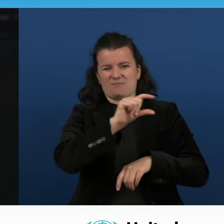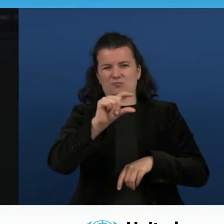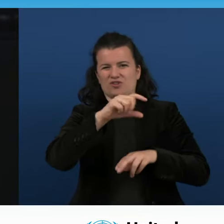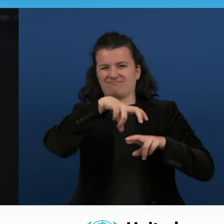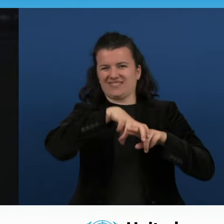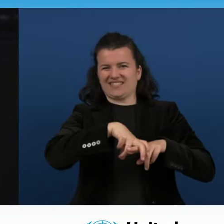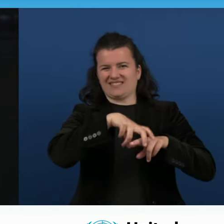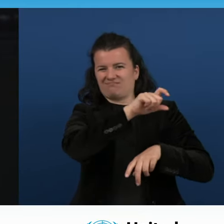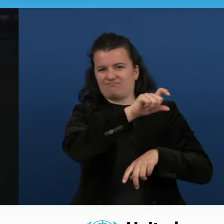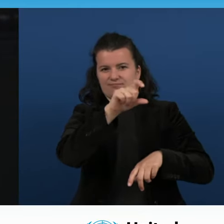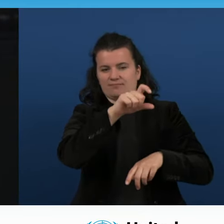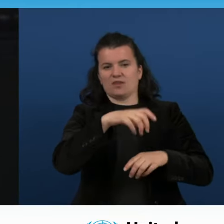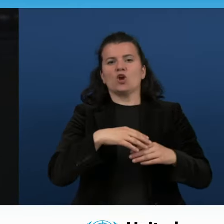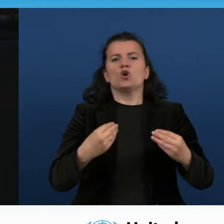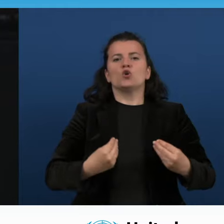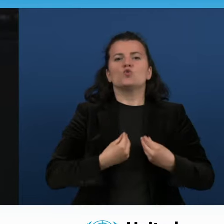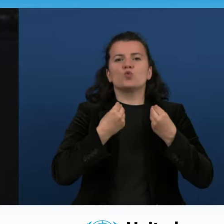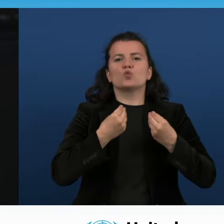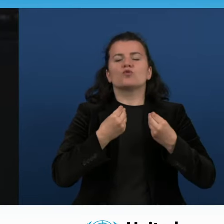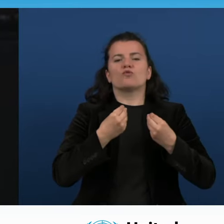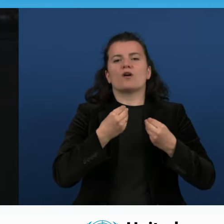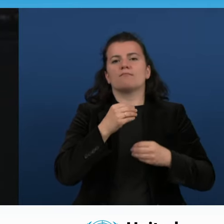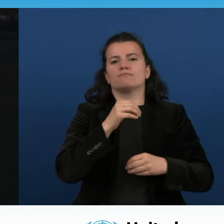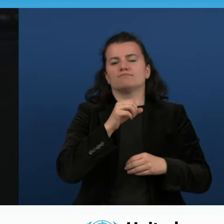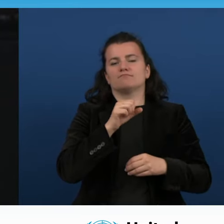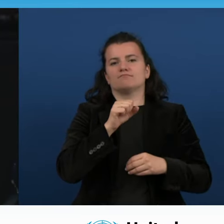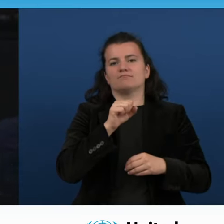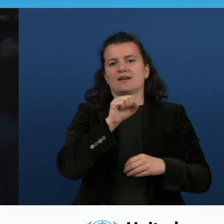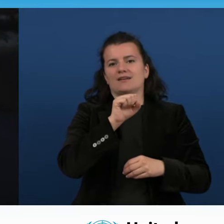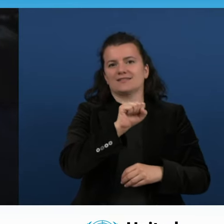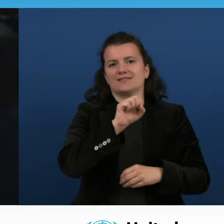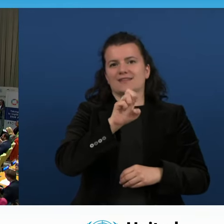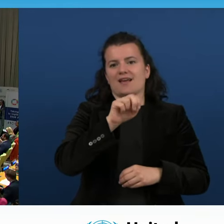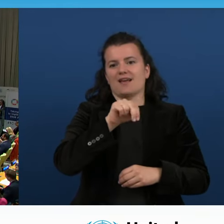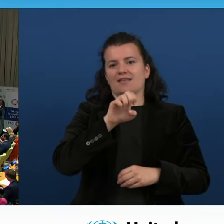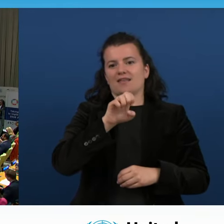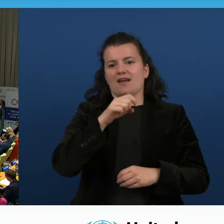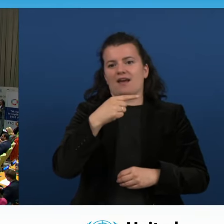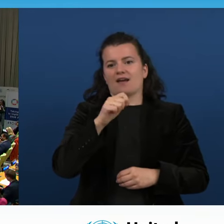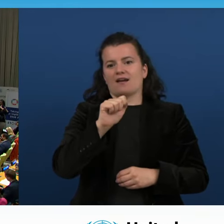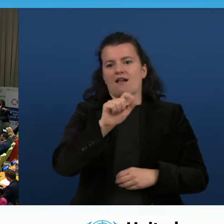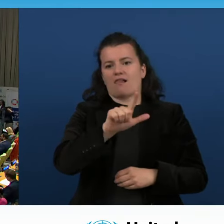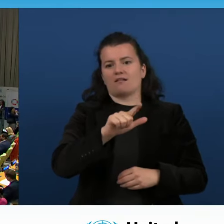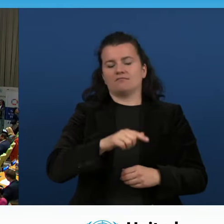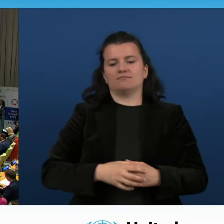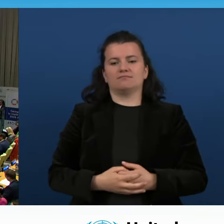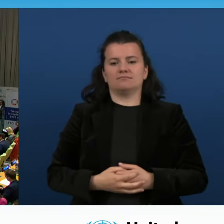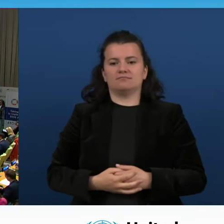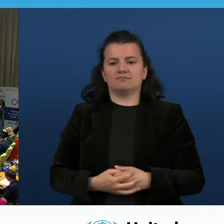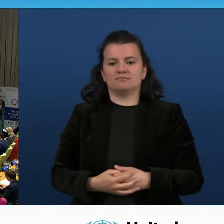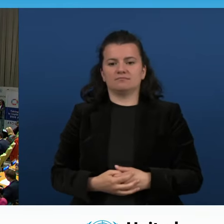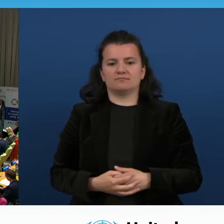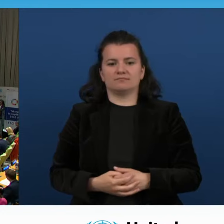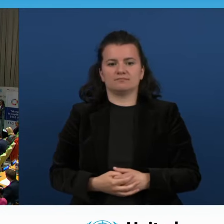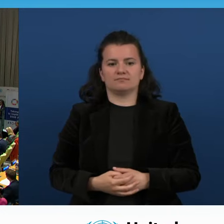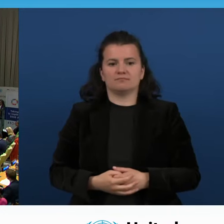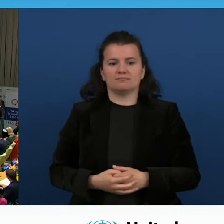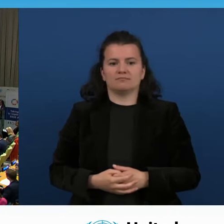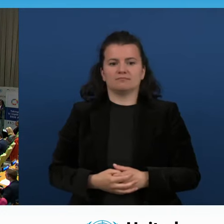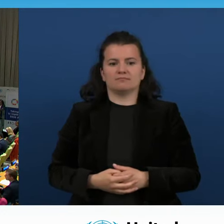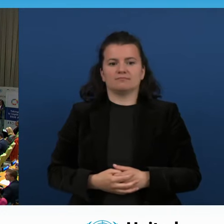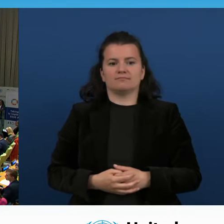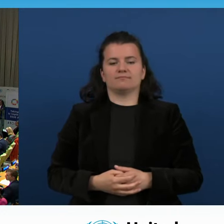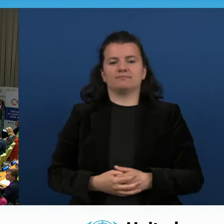Alors, bonjour. Good afternoon, everyone. I prefer to speak in French. My name is